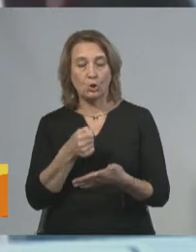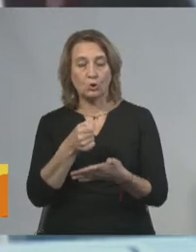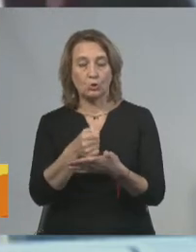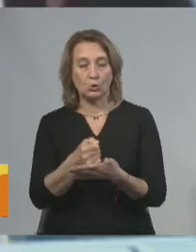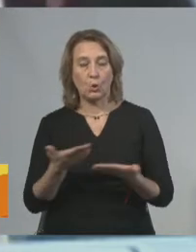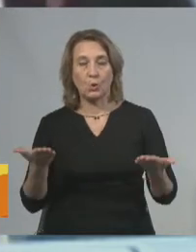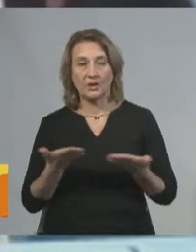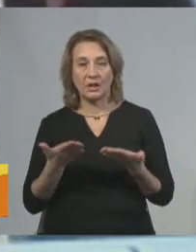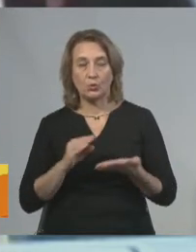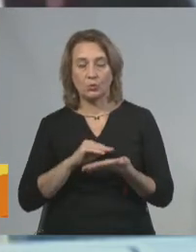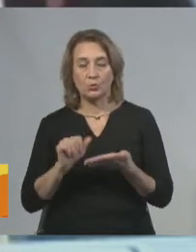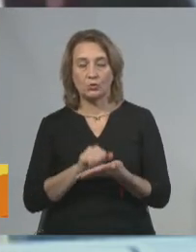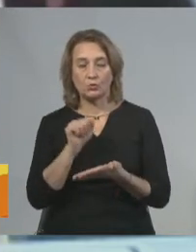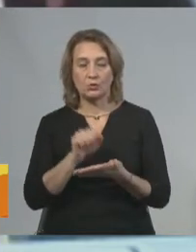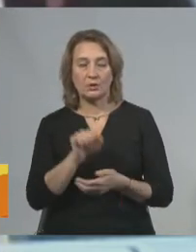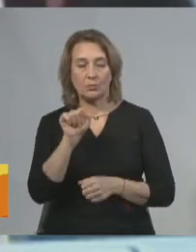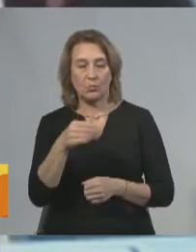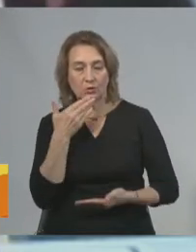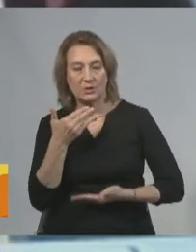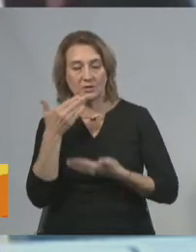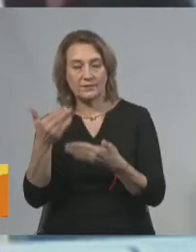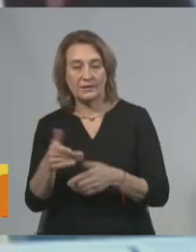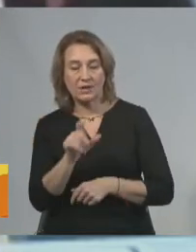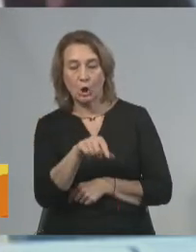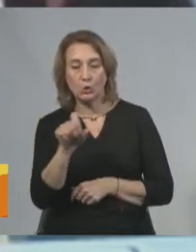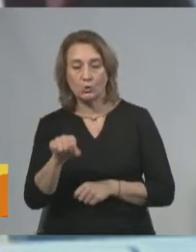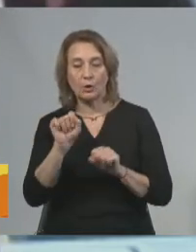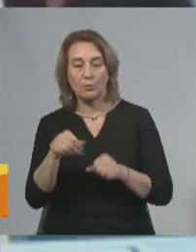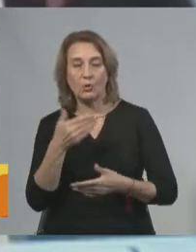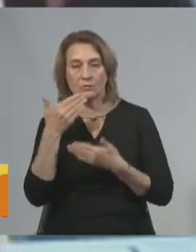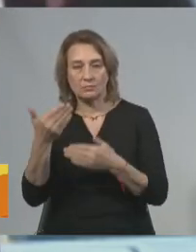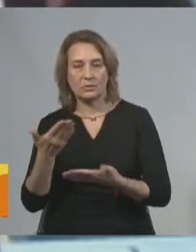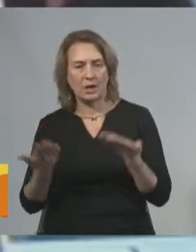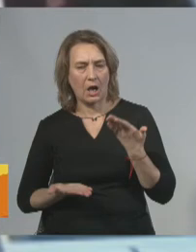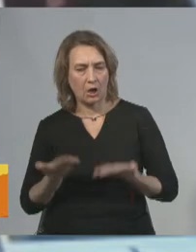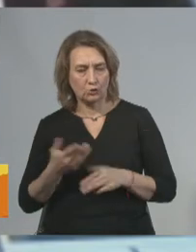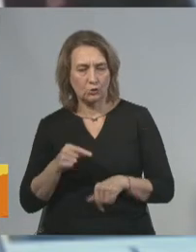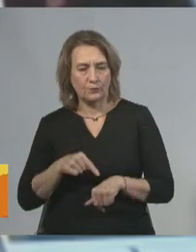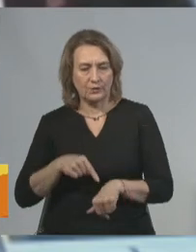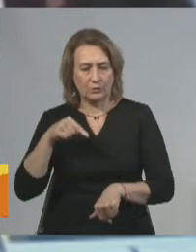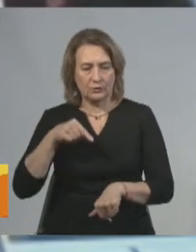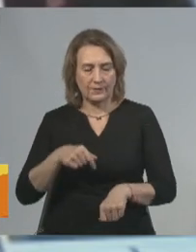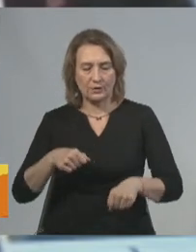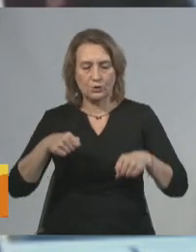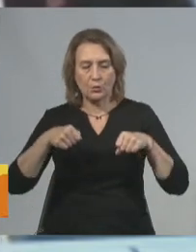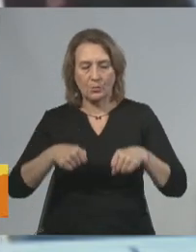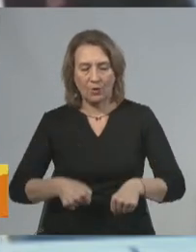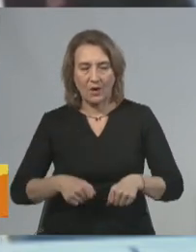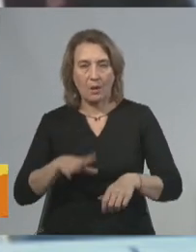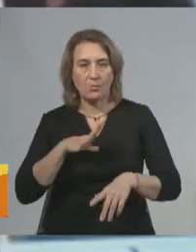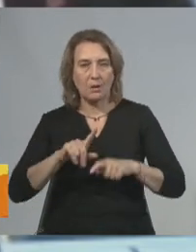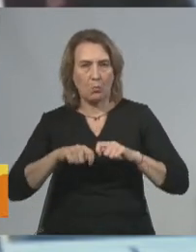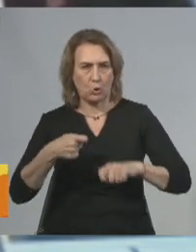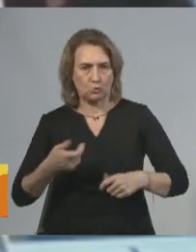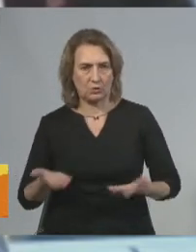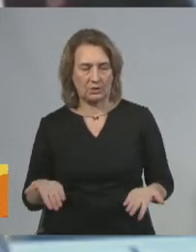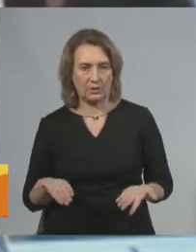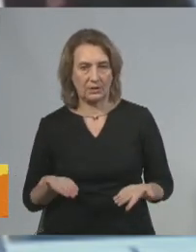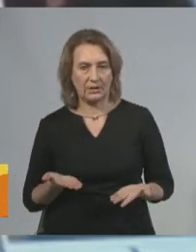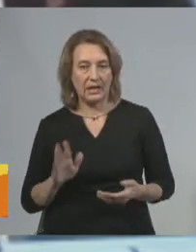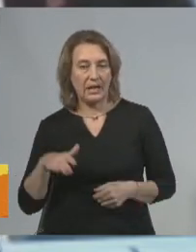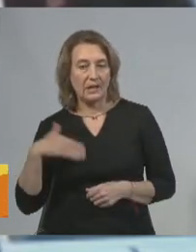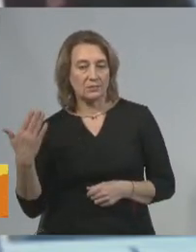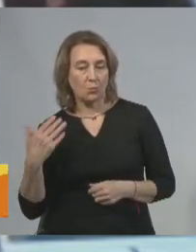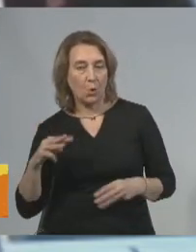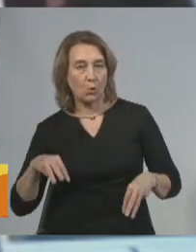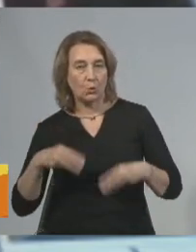their uh their rights have been done wrong by a member of the media and also we as members we